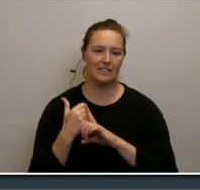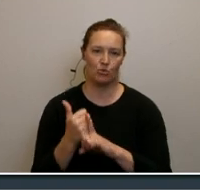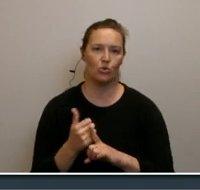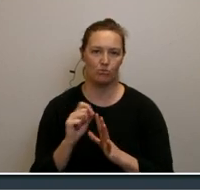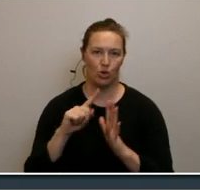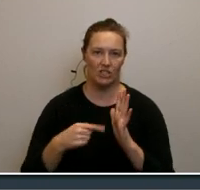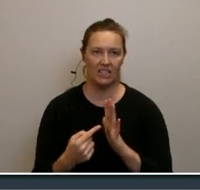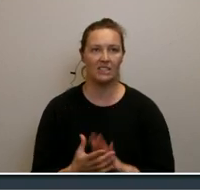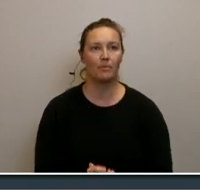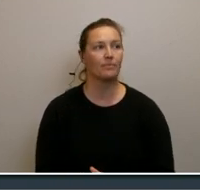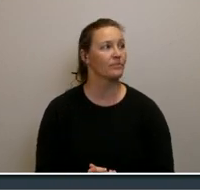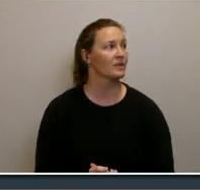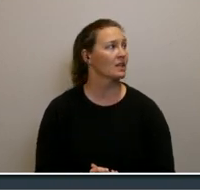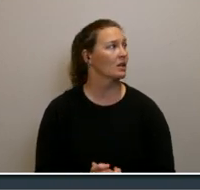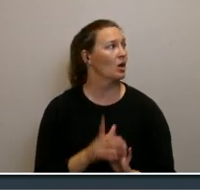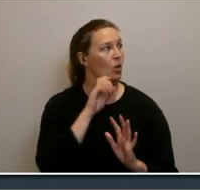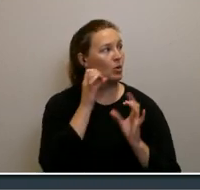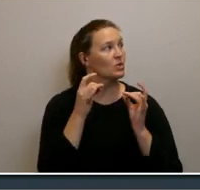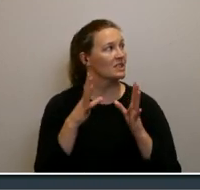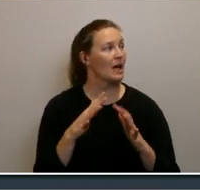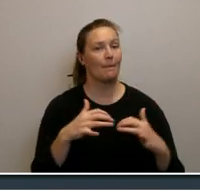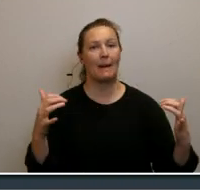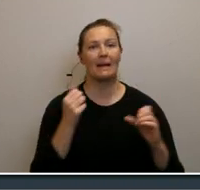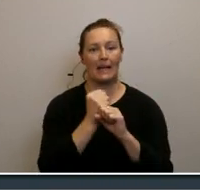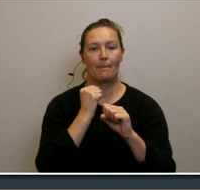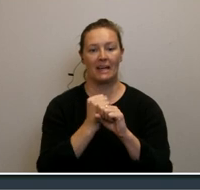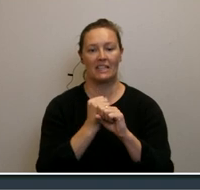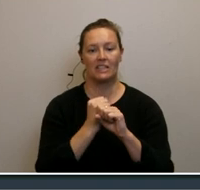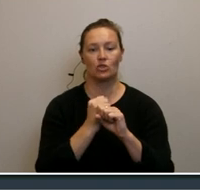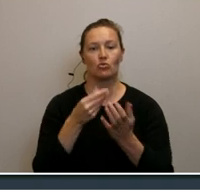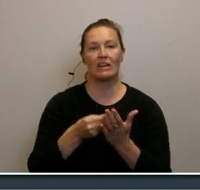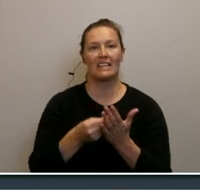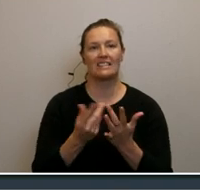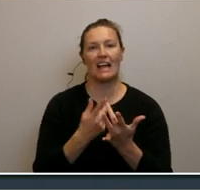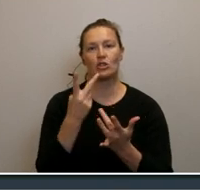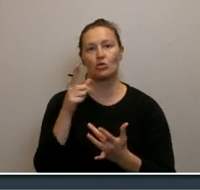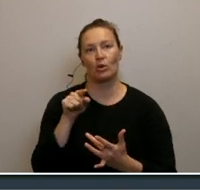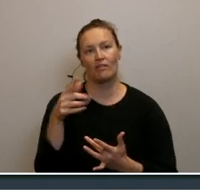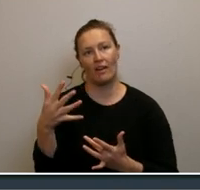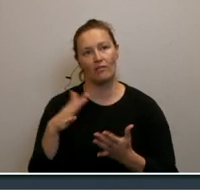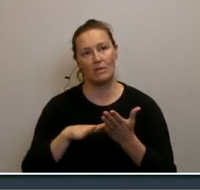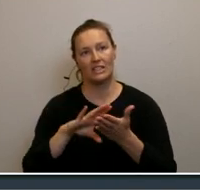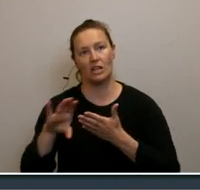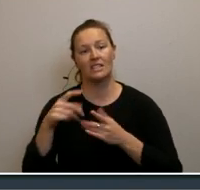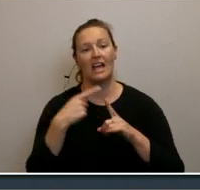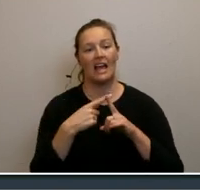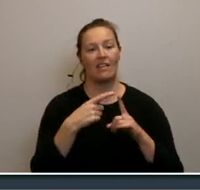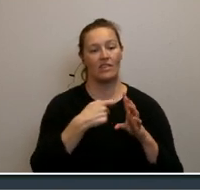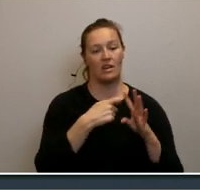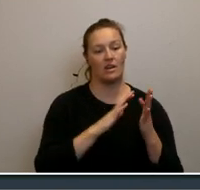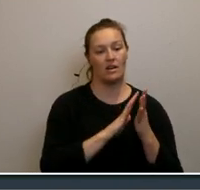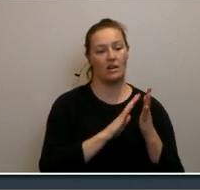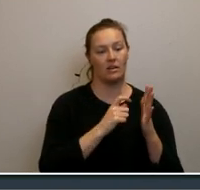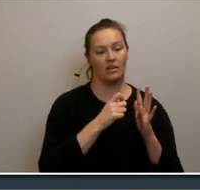it. So we'll commence our public campaign then to raise the balance of fund. And also to let you know, we will hold the Knight Street property, which is the